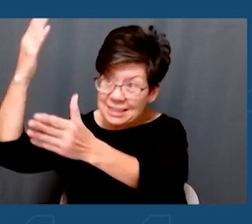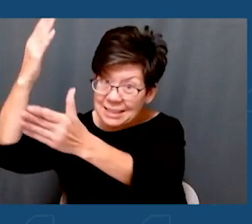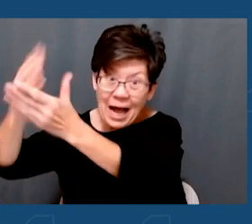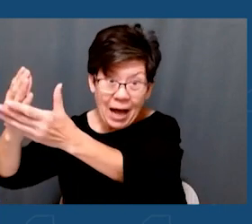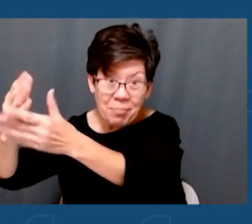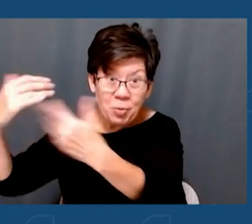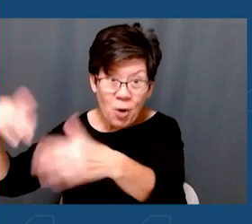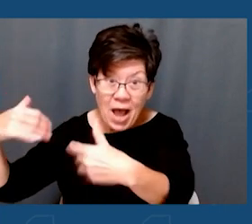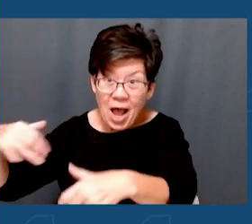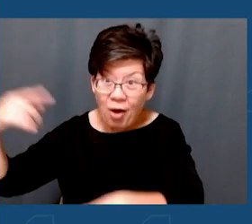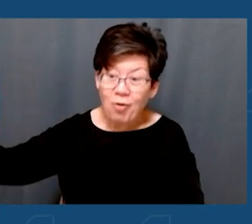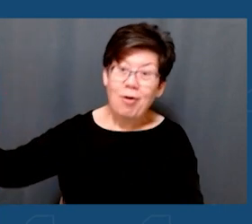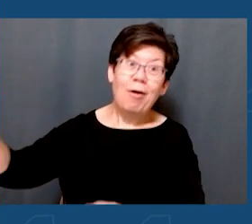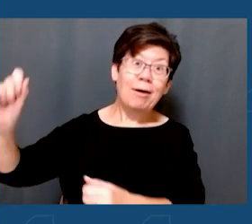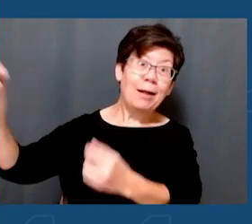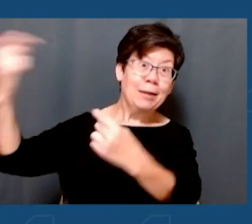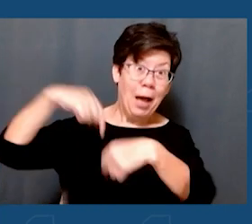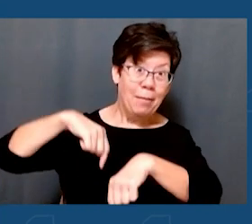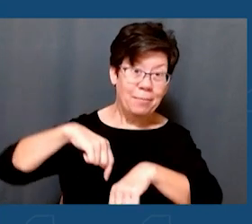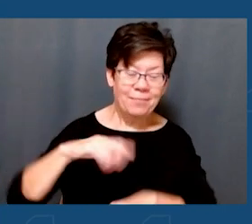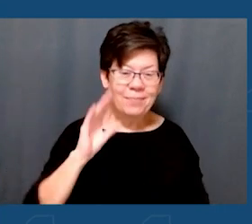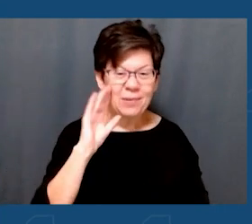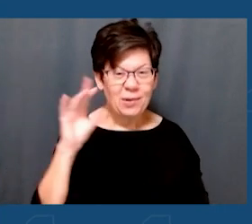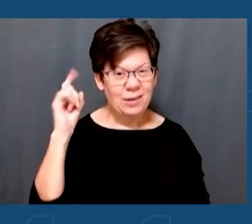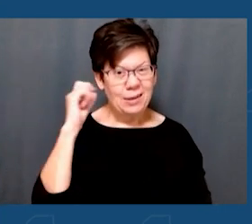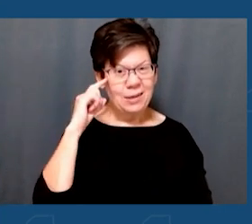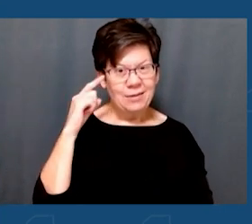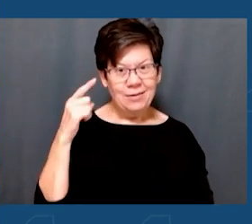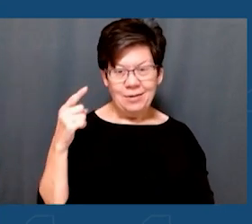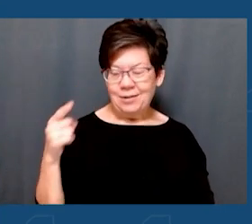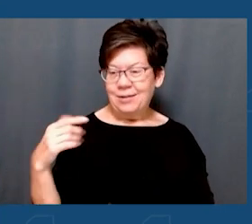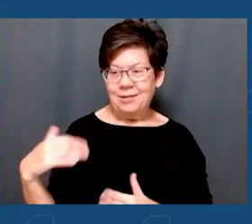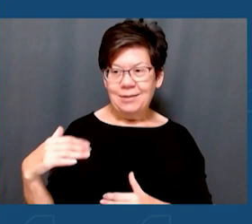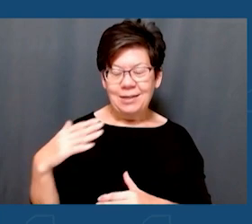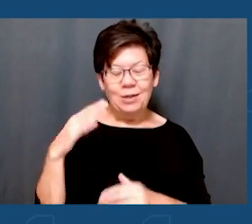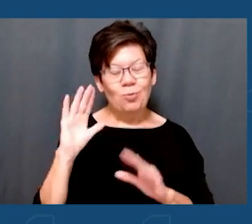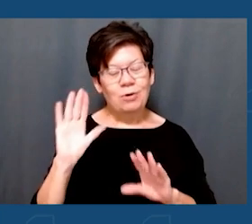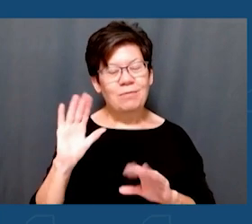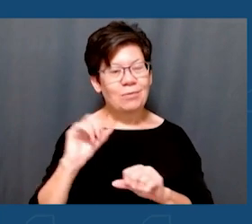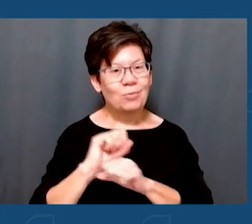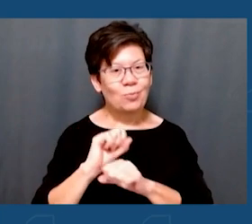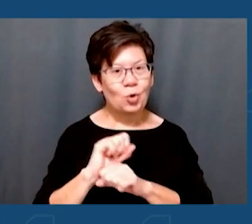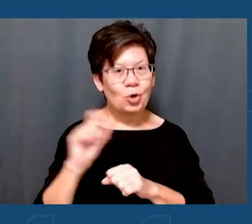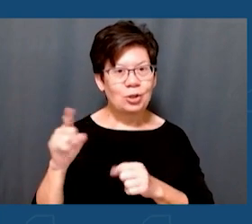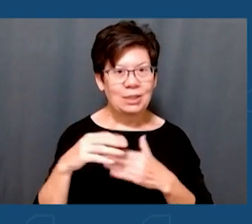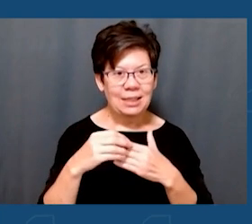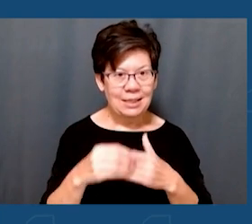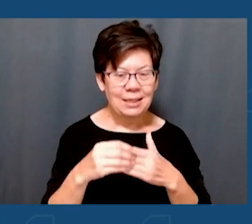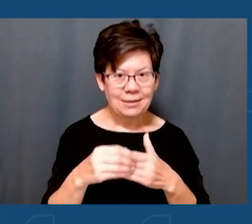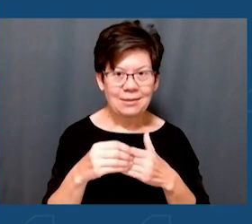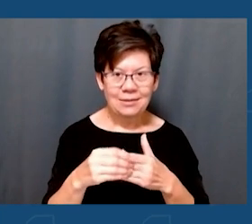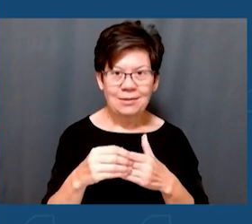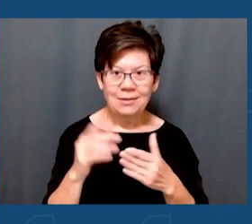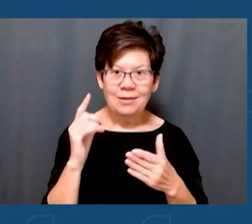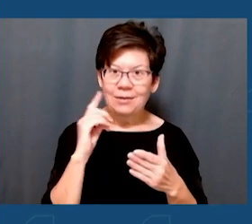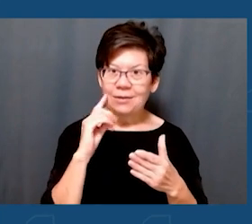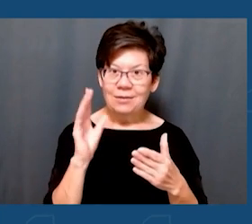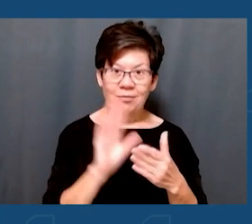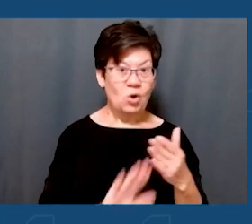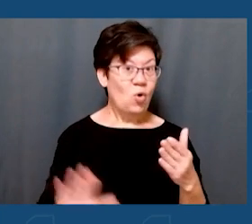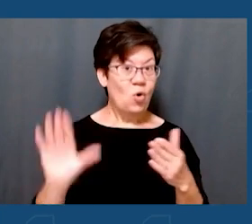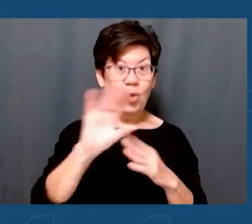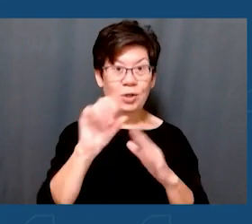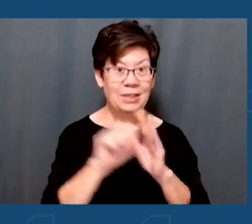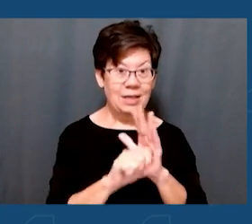today. You know, the governor is doing a tremendous job in leading in the entire state of